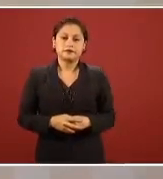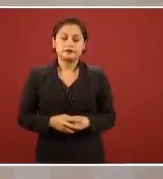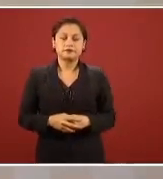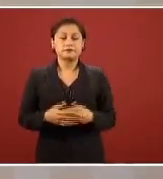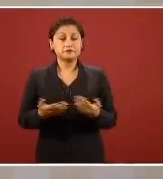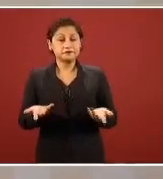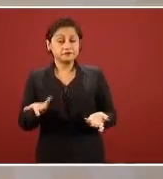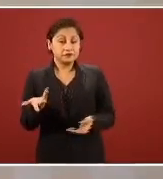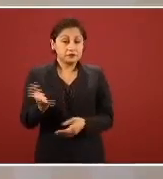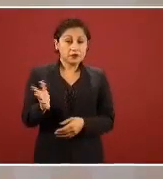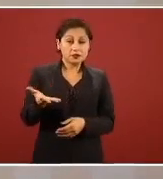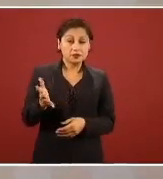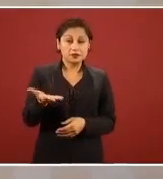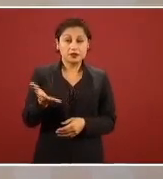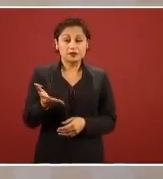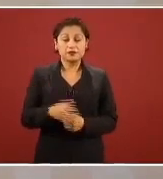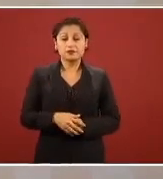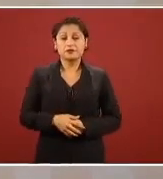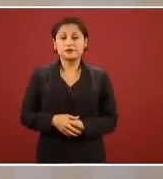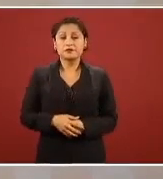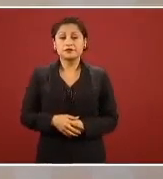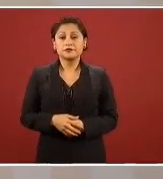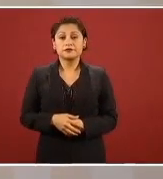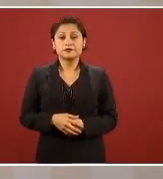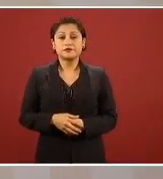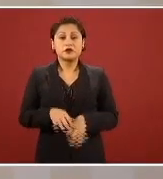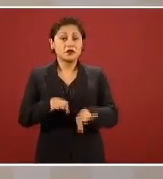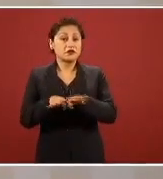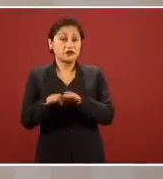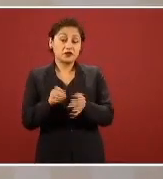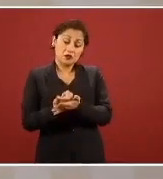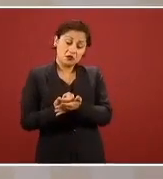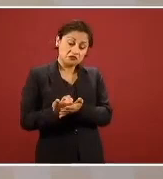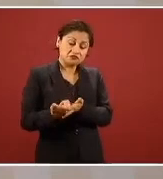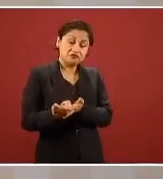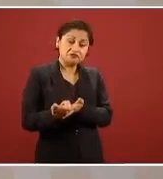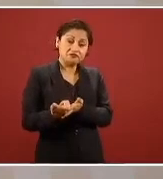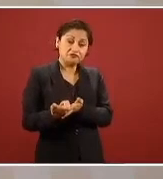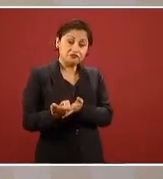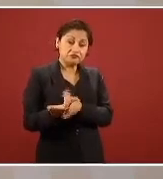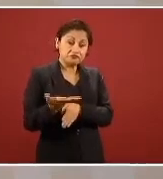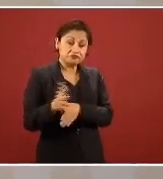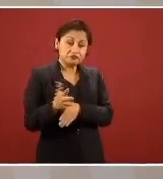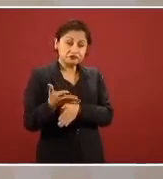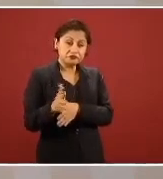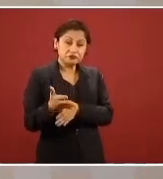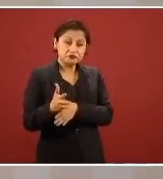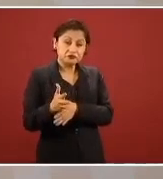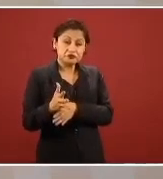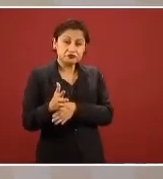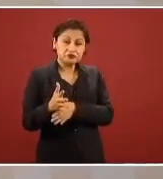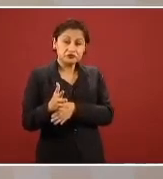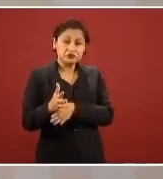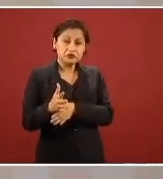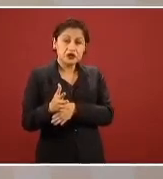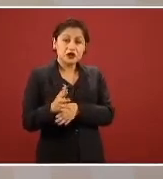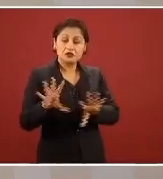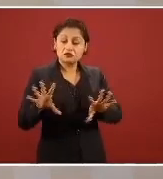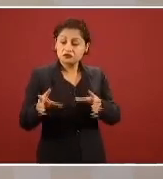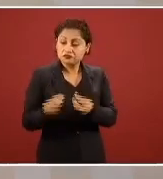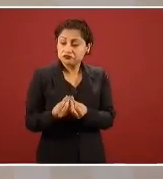Estamos hablando and we are talking de about salario promedio the median de salary de 20 is millones more than 20